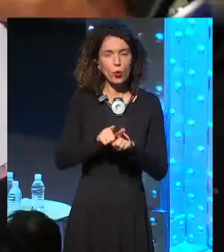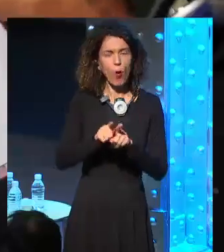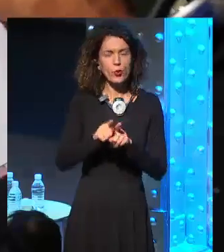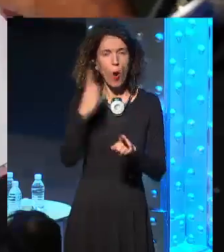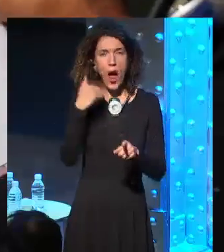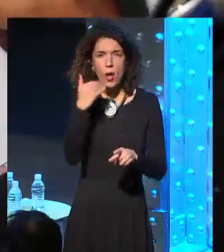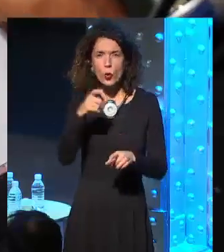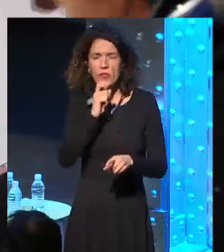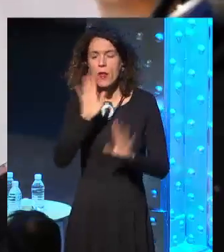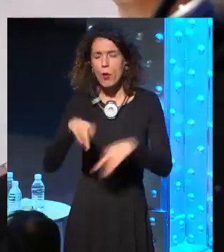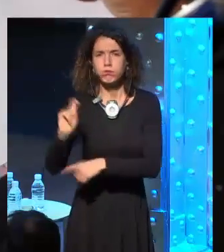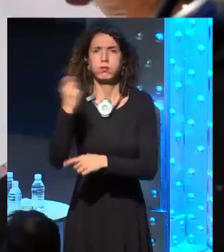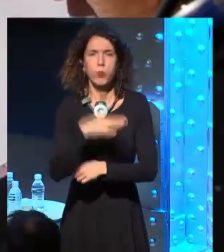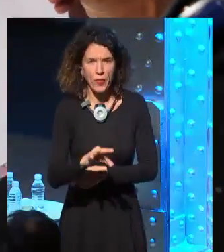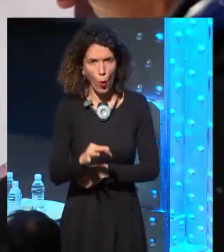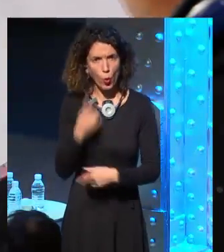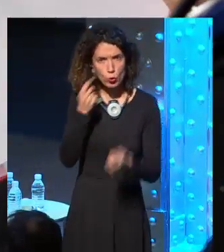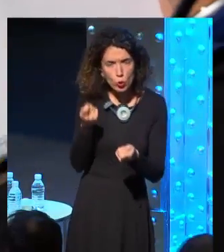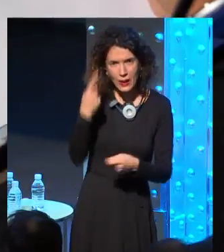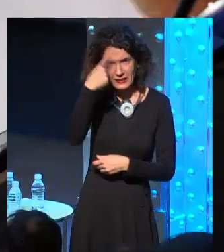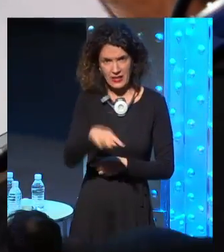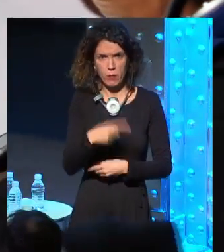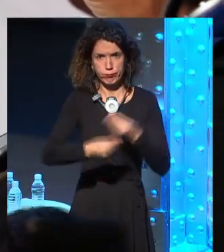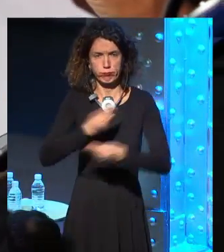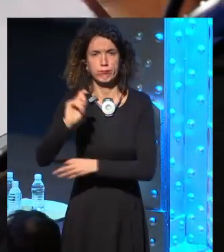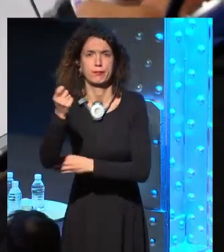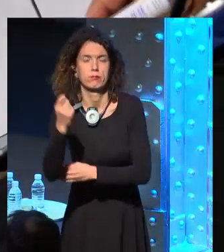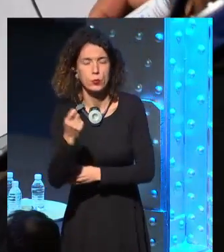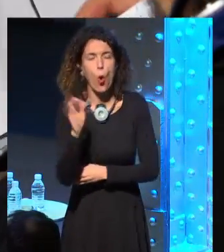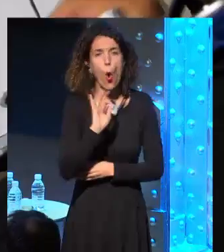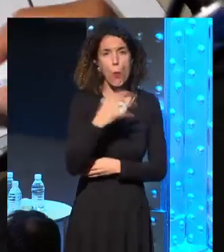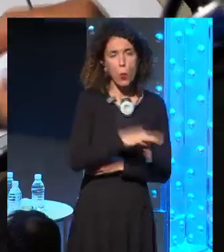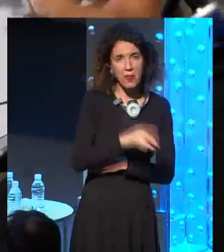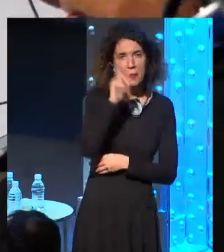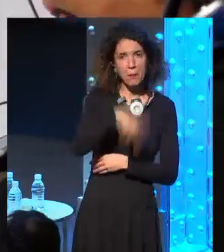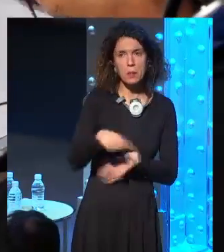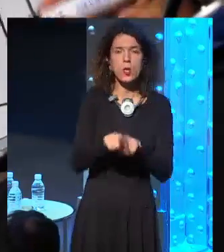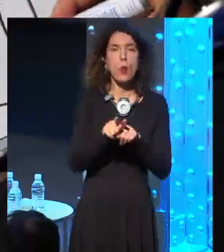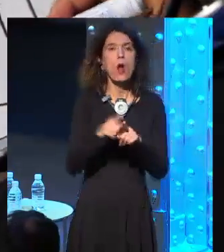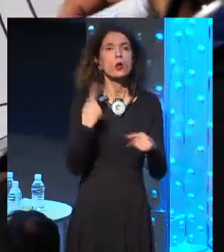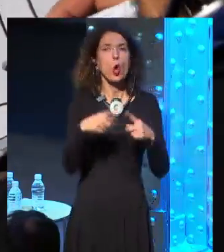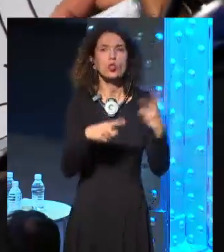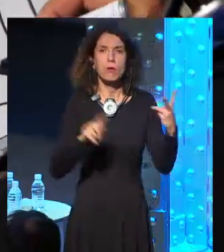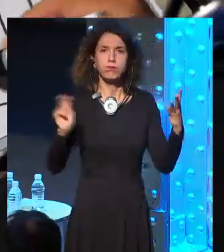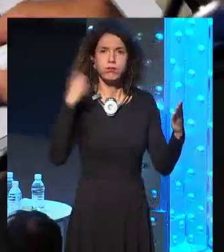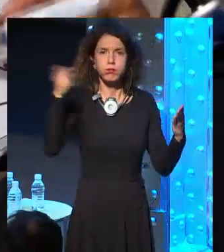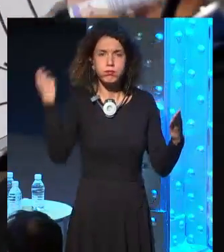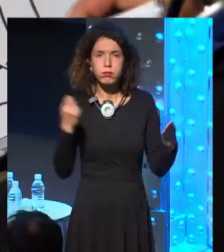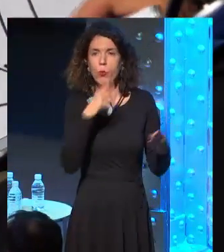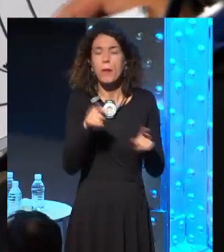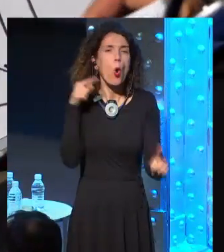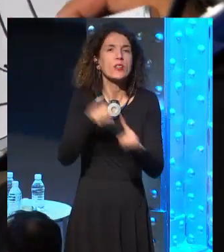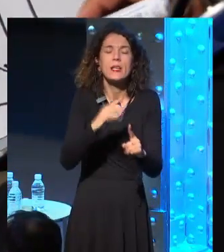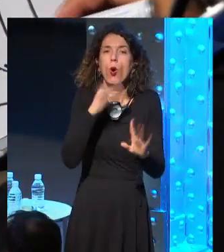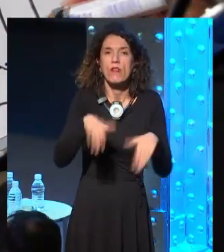Or indeed also about achievement, reaching a goal that you have aspired for, worked